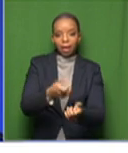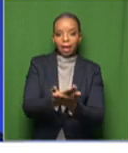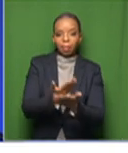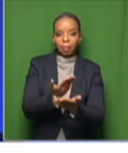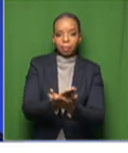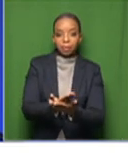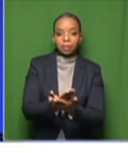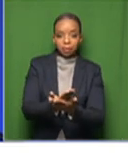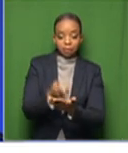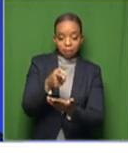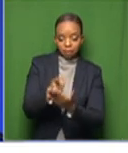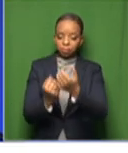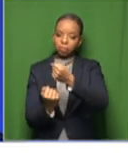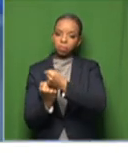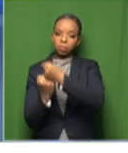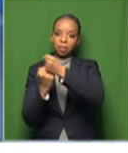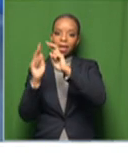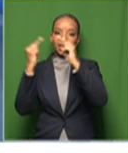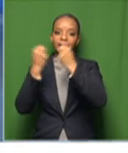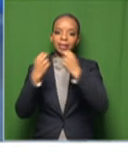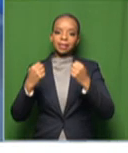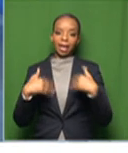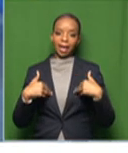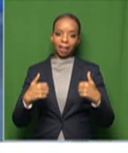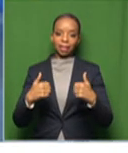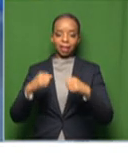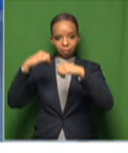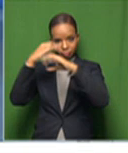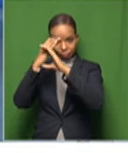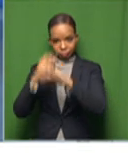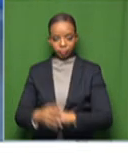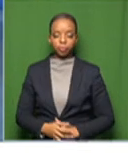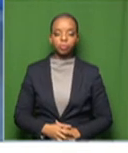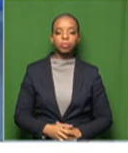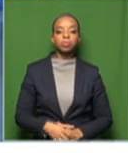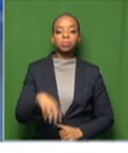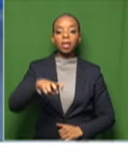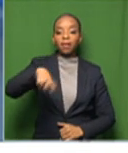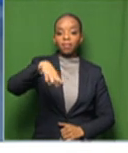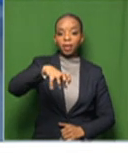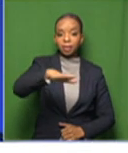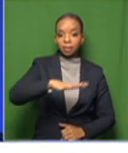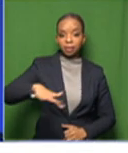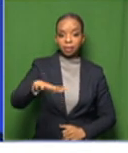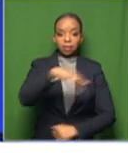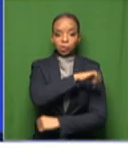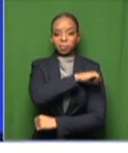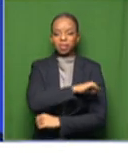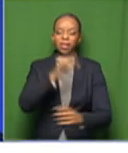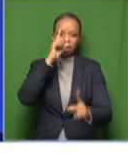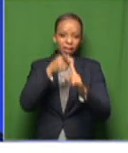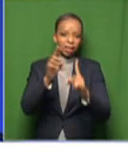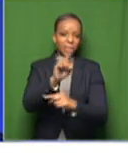National Health Laboratory Services. A field hospital destined to help save lives. A